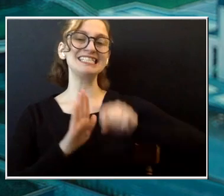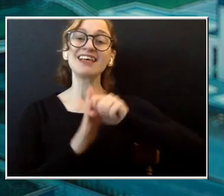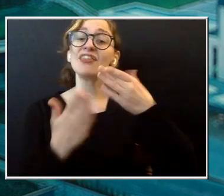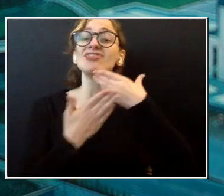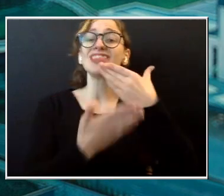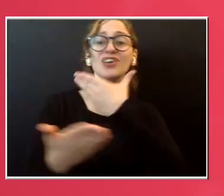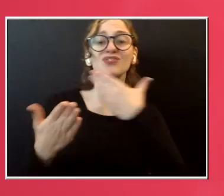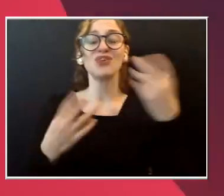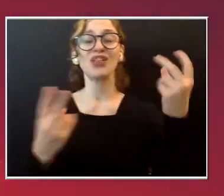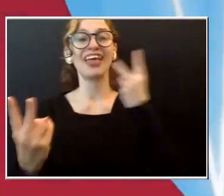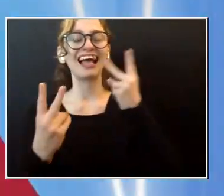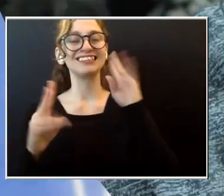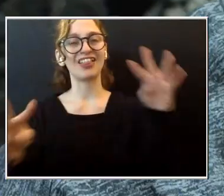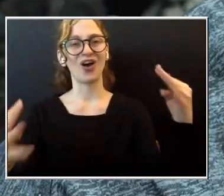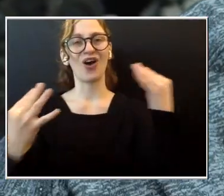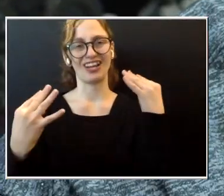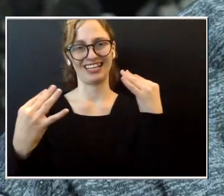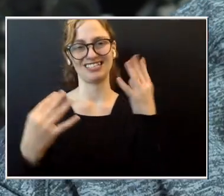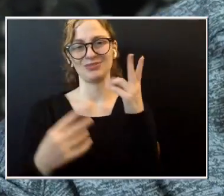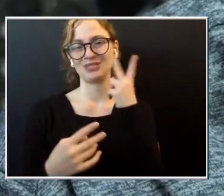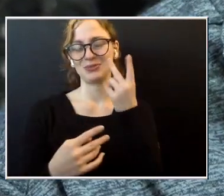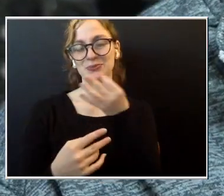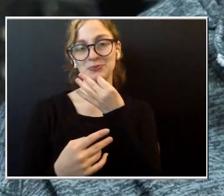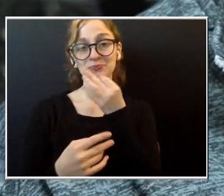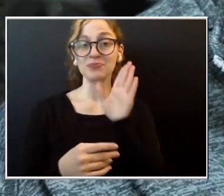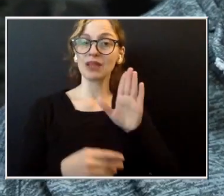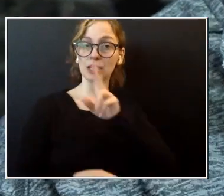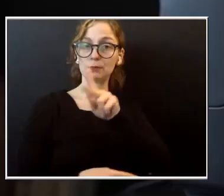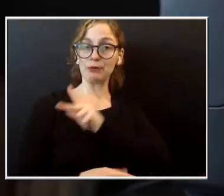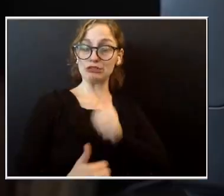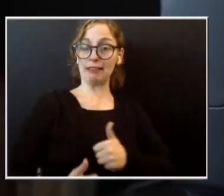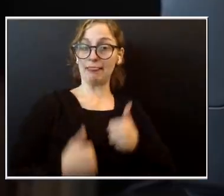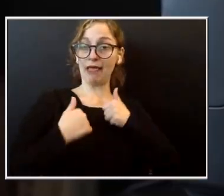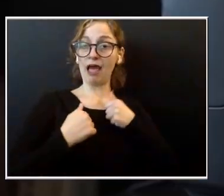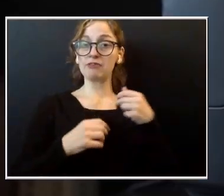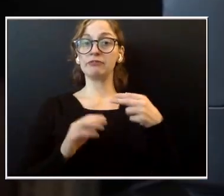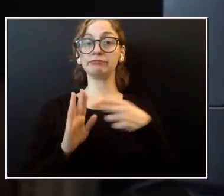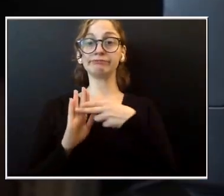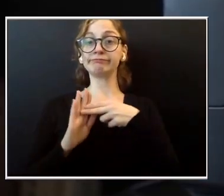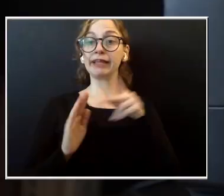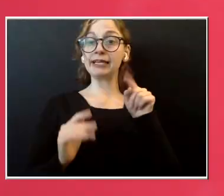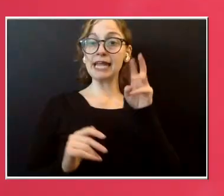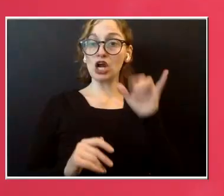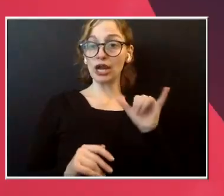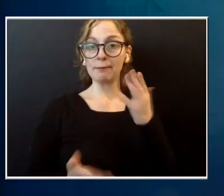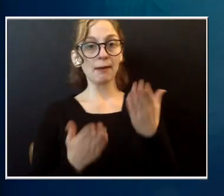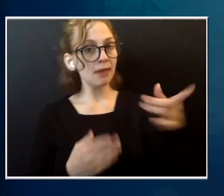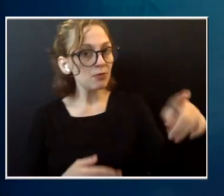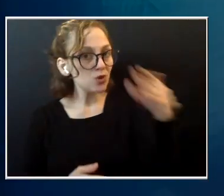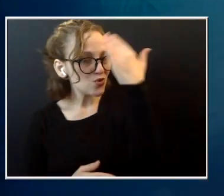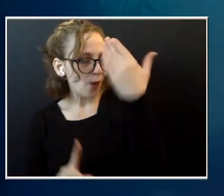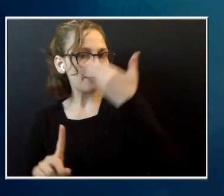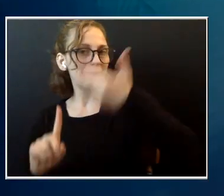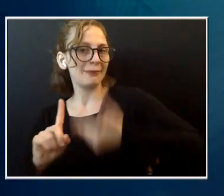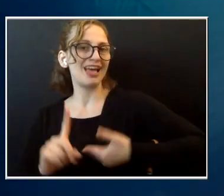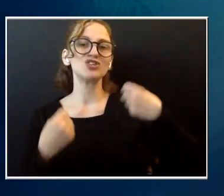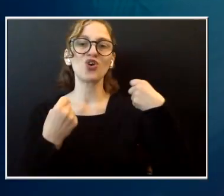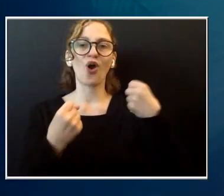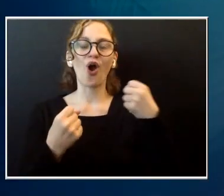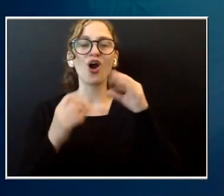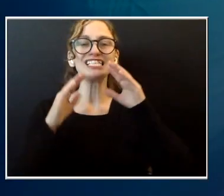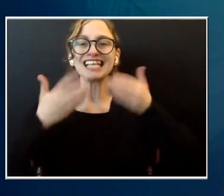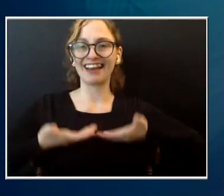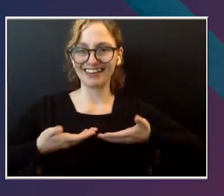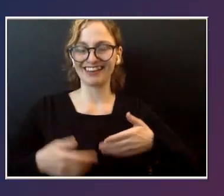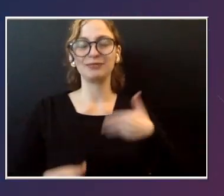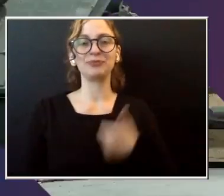again soon. In his personal life, he goes by Terry, but you may know him as Car Santa. I'm Alexis Del Cid. On the